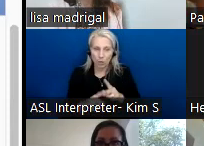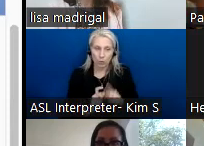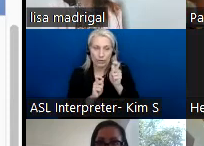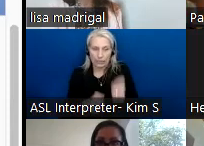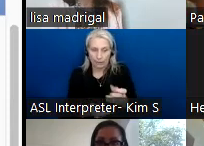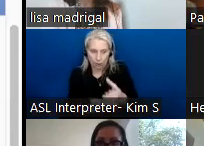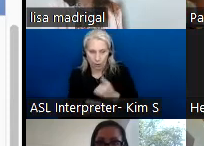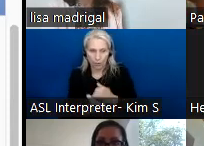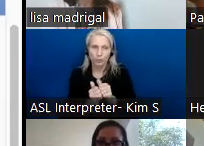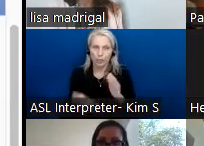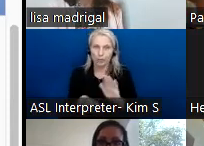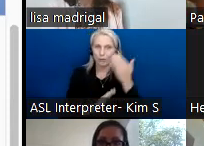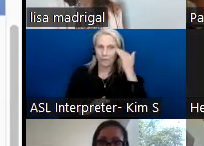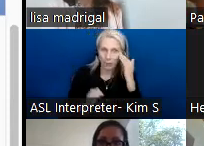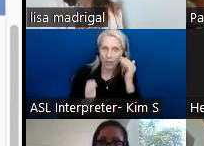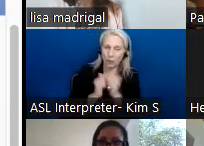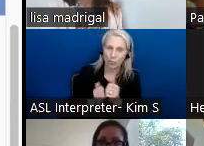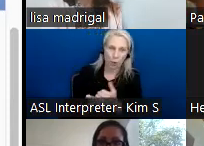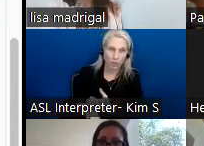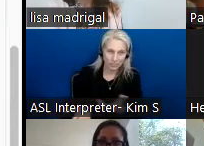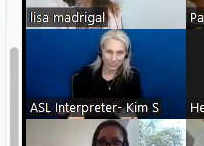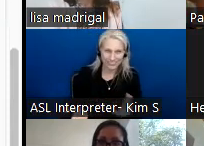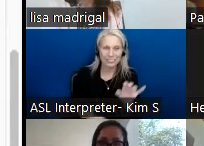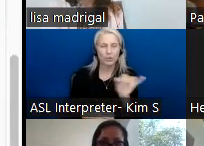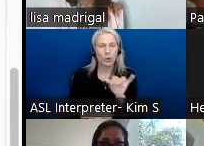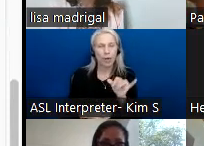being familiar with the course, as well as this